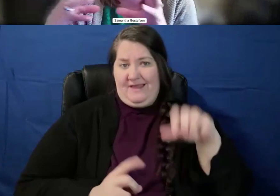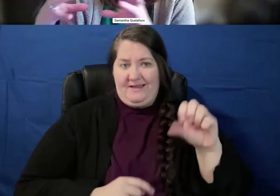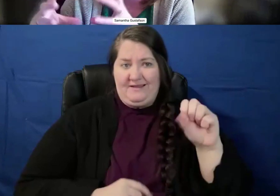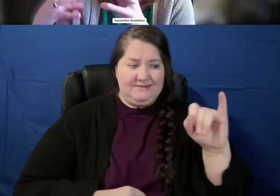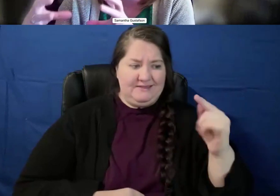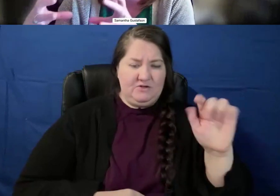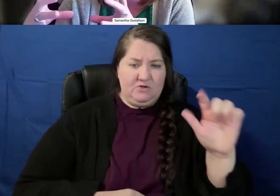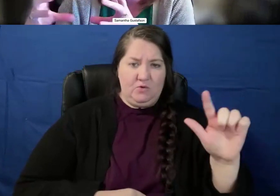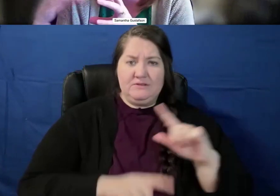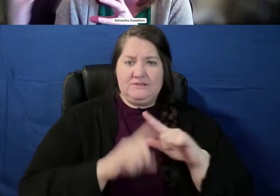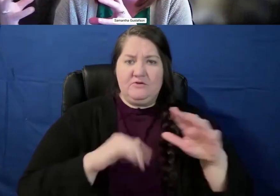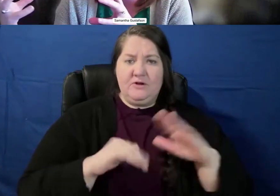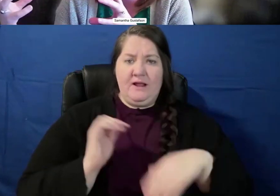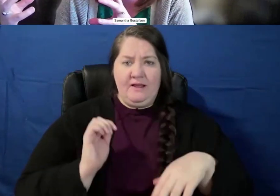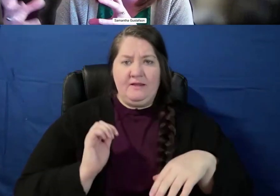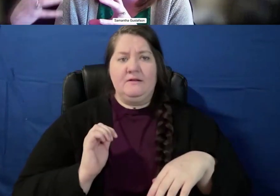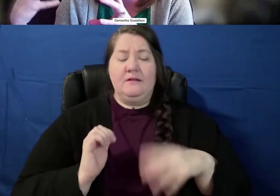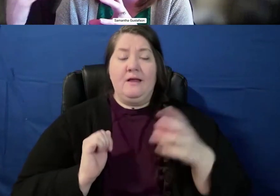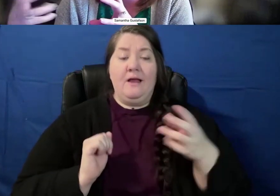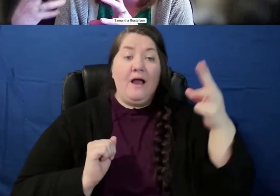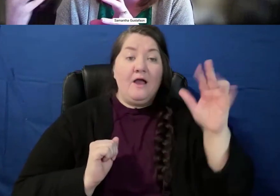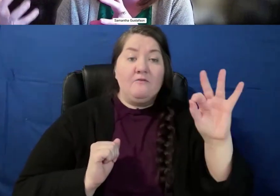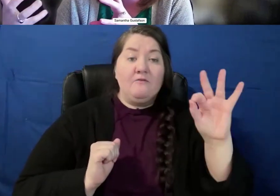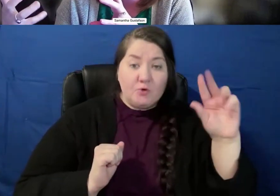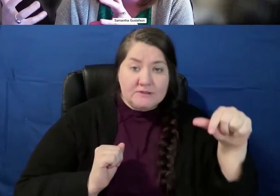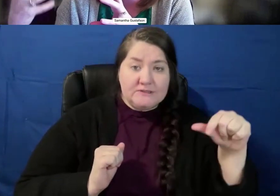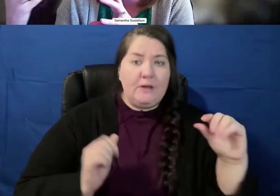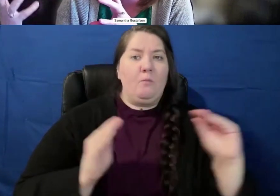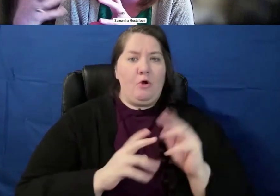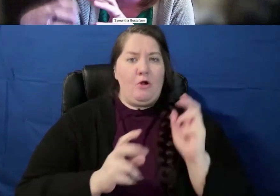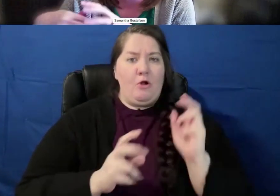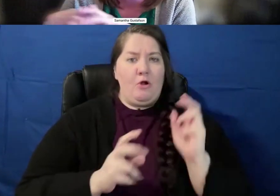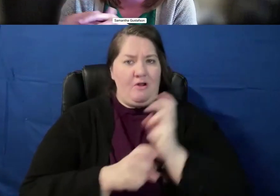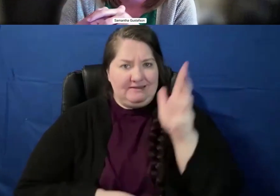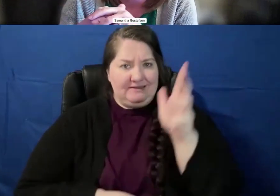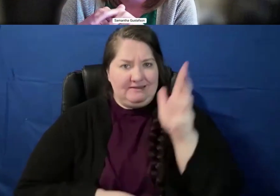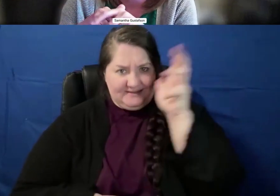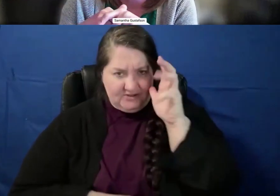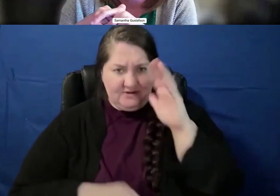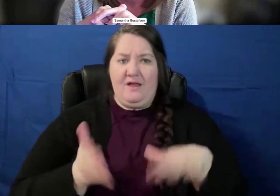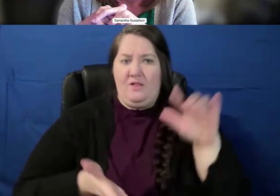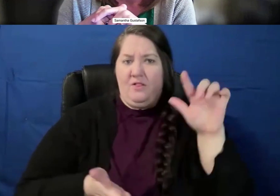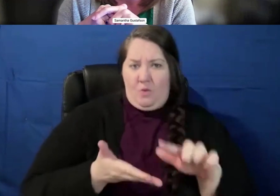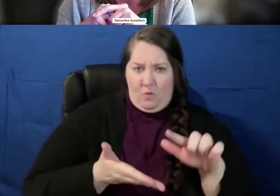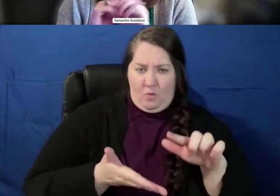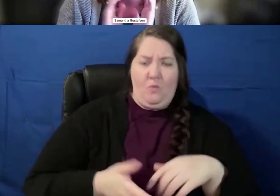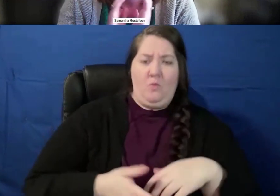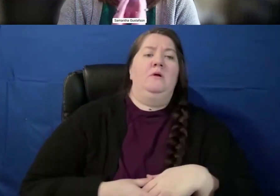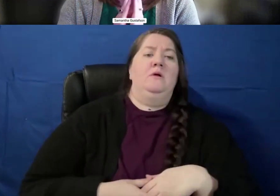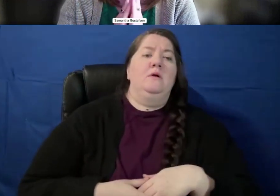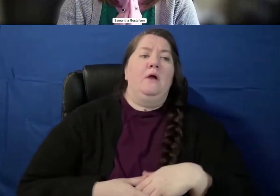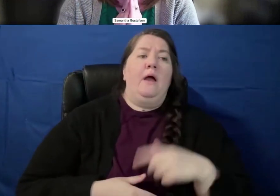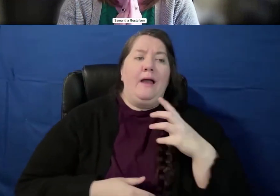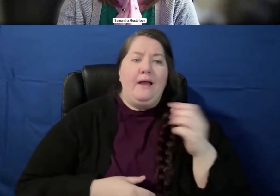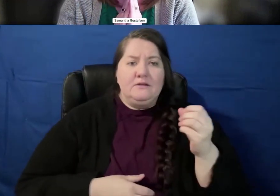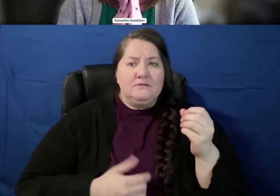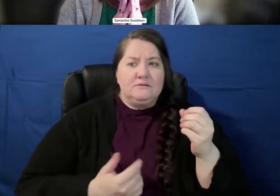to the spectral content, and high frequencies are more difficult to hear than low frequencies. And then